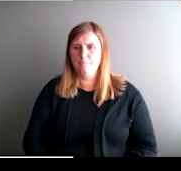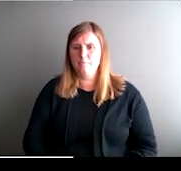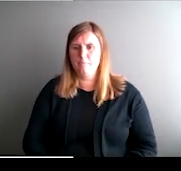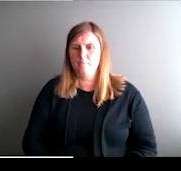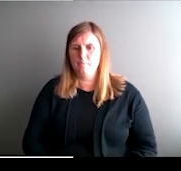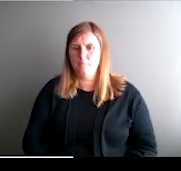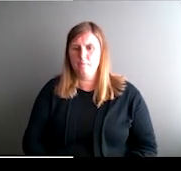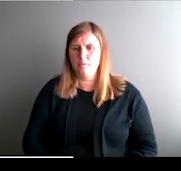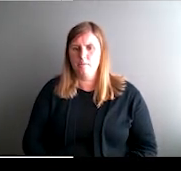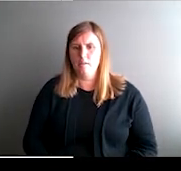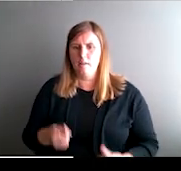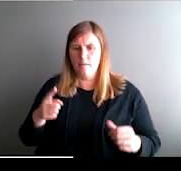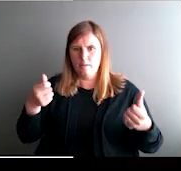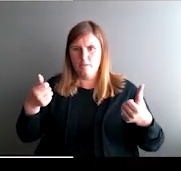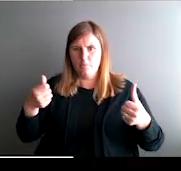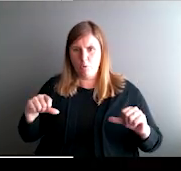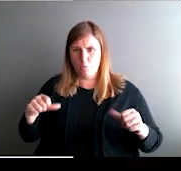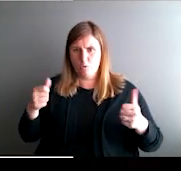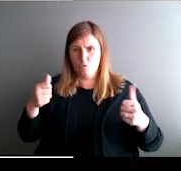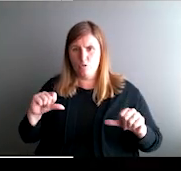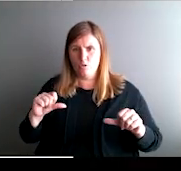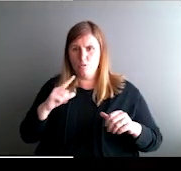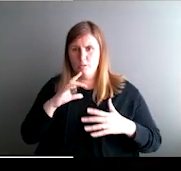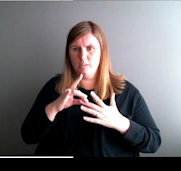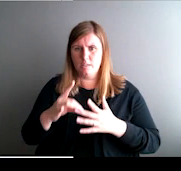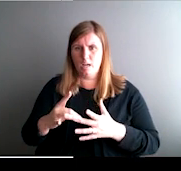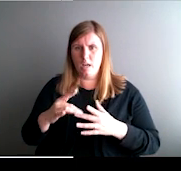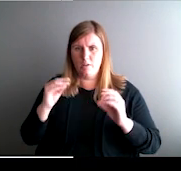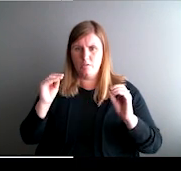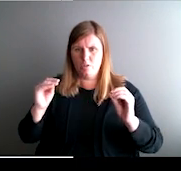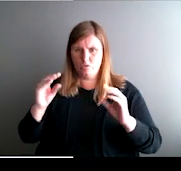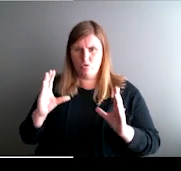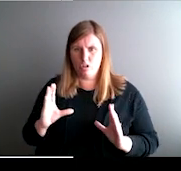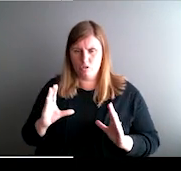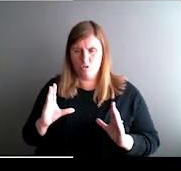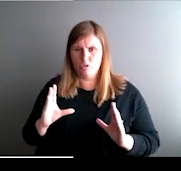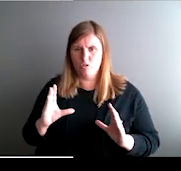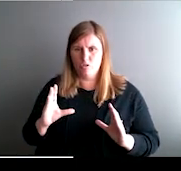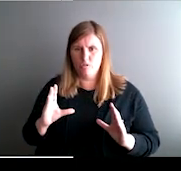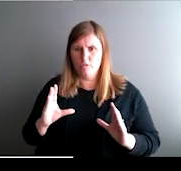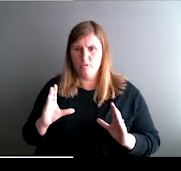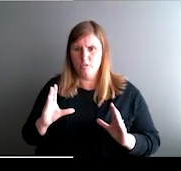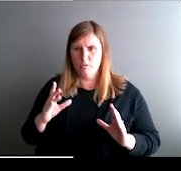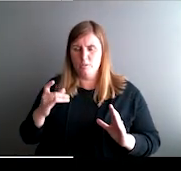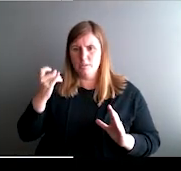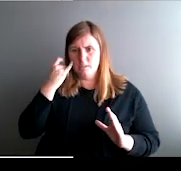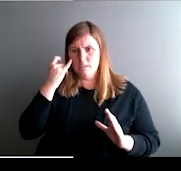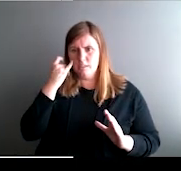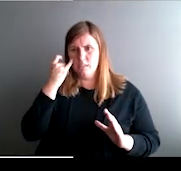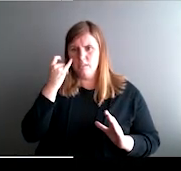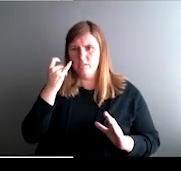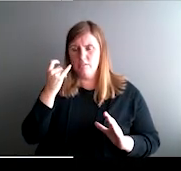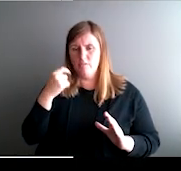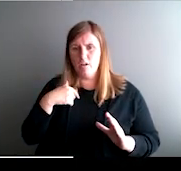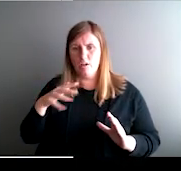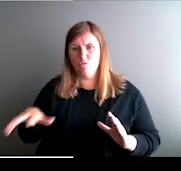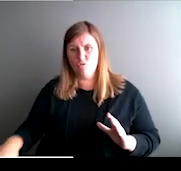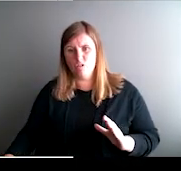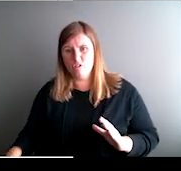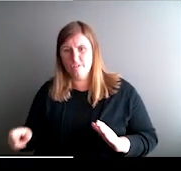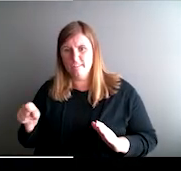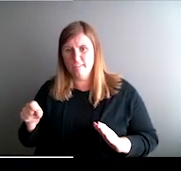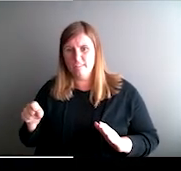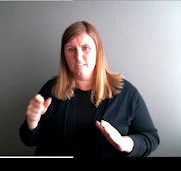This poster in front of you is to guide the instructor's behavior. So if I reached into this, into